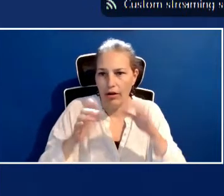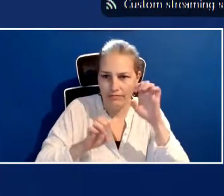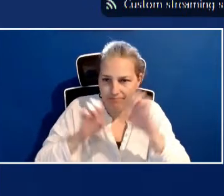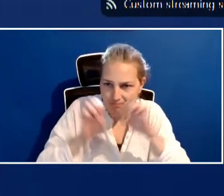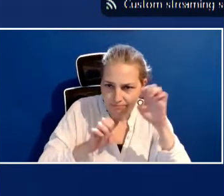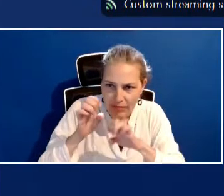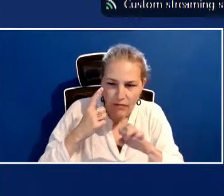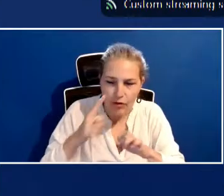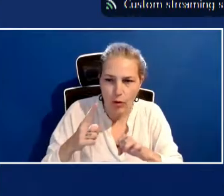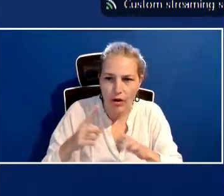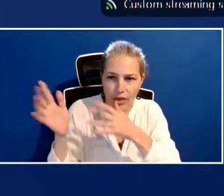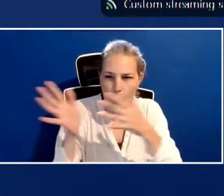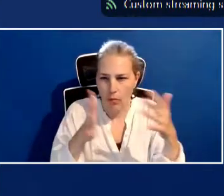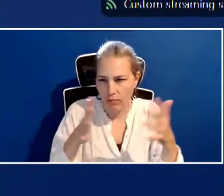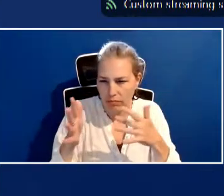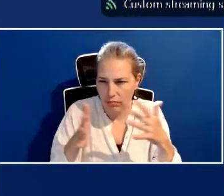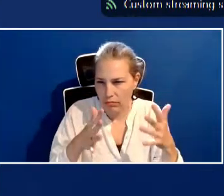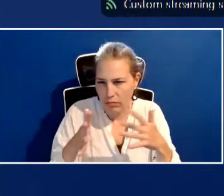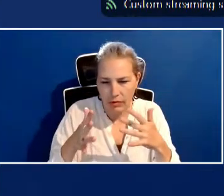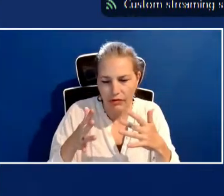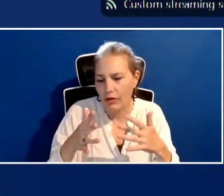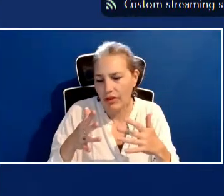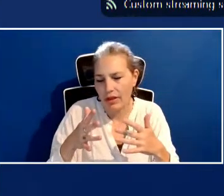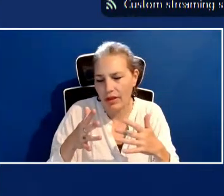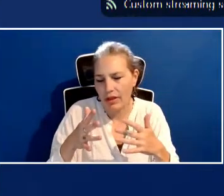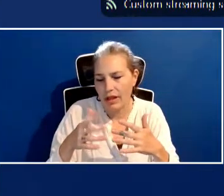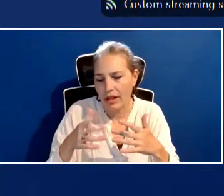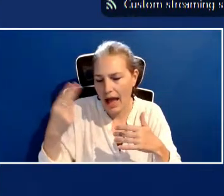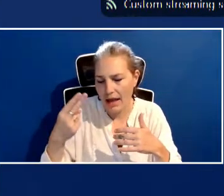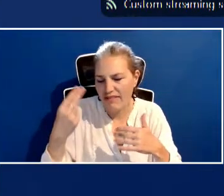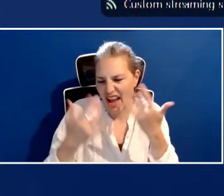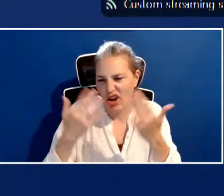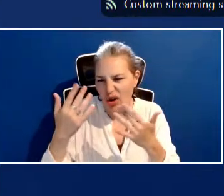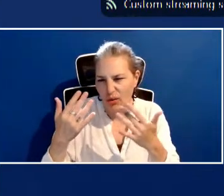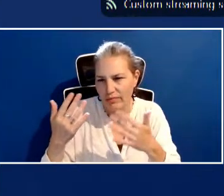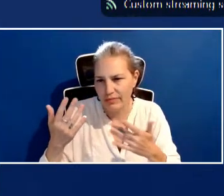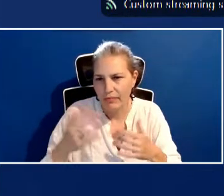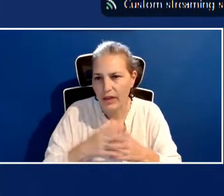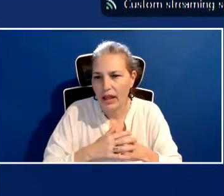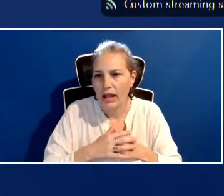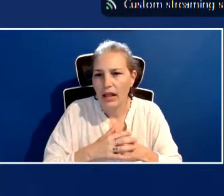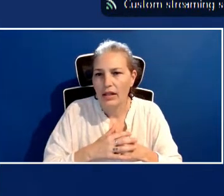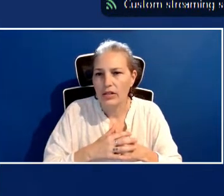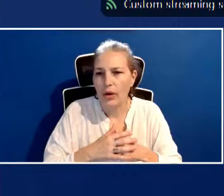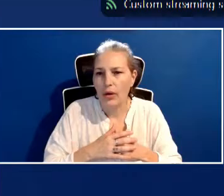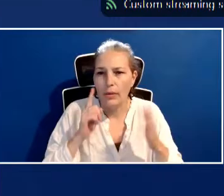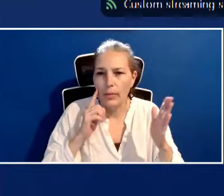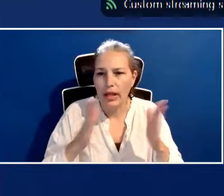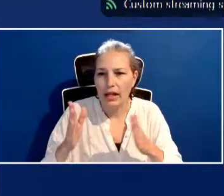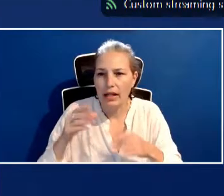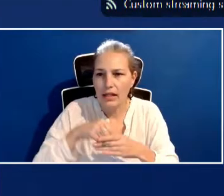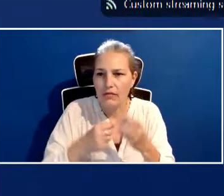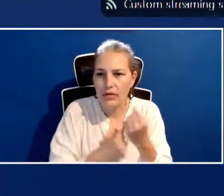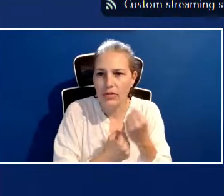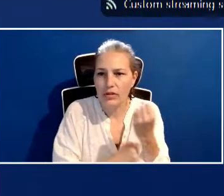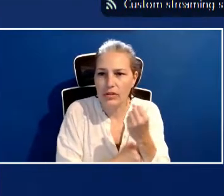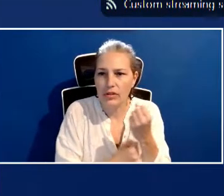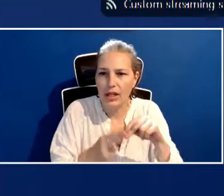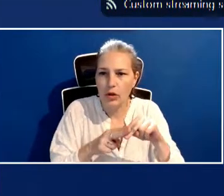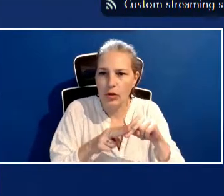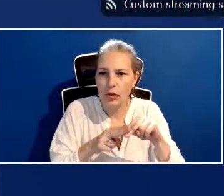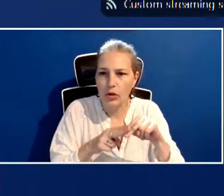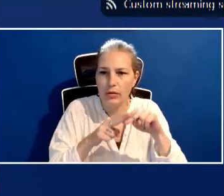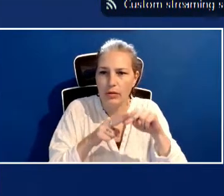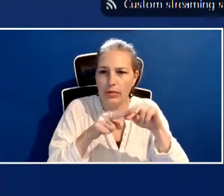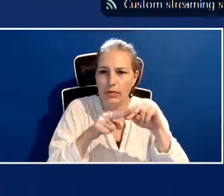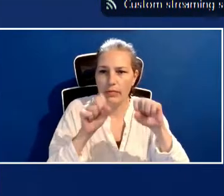it will increase our capacity of voltage in Altadena from 4 kV to 16